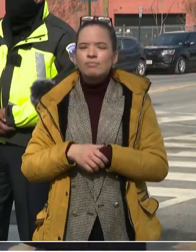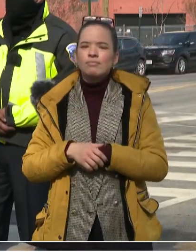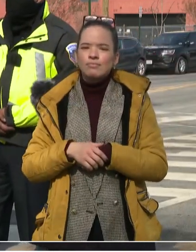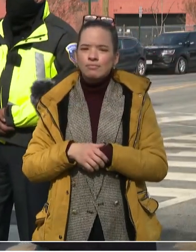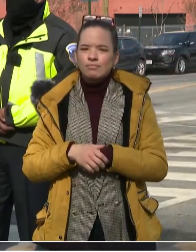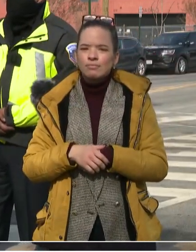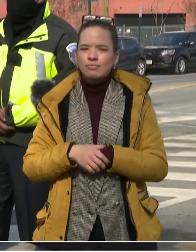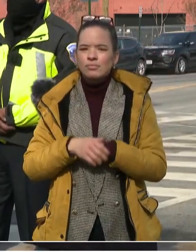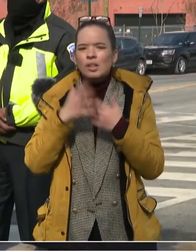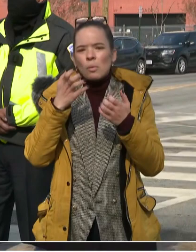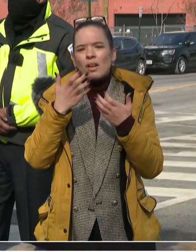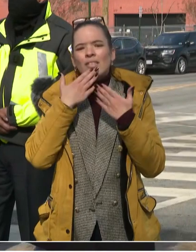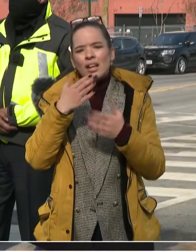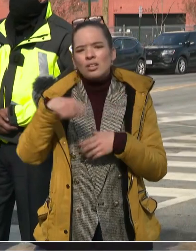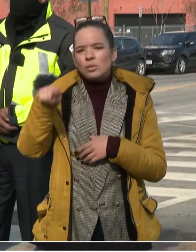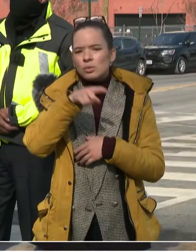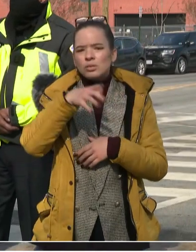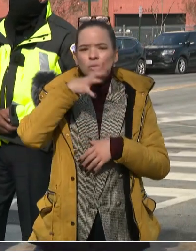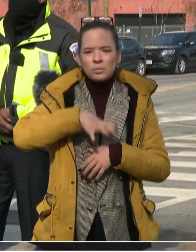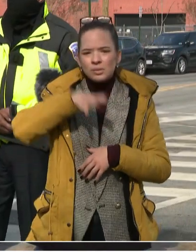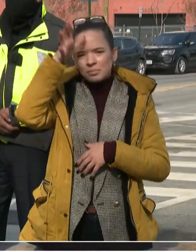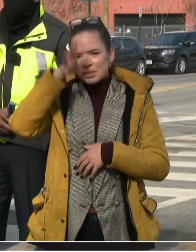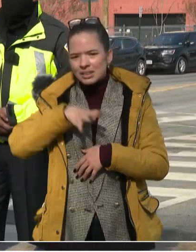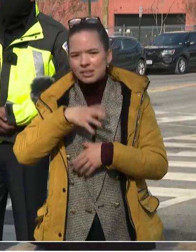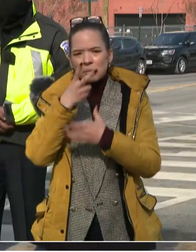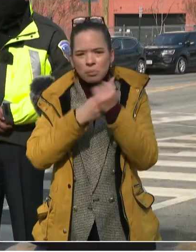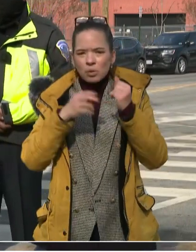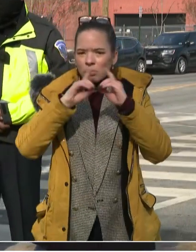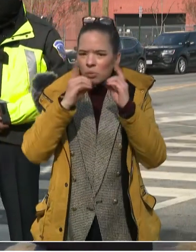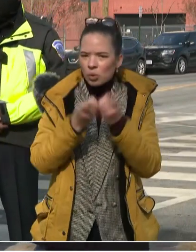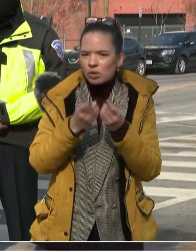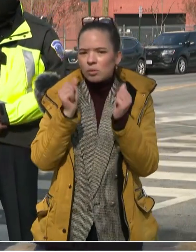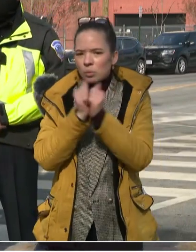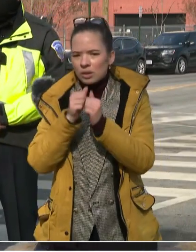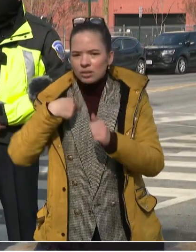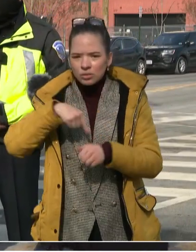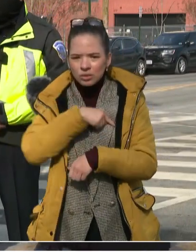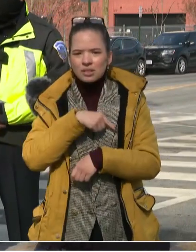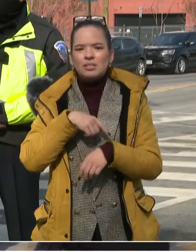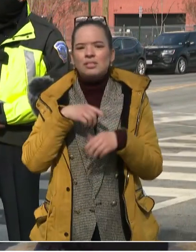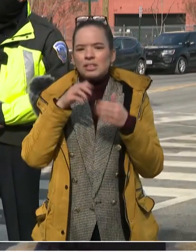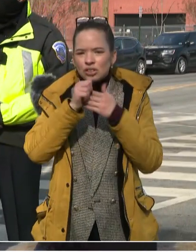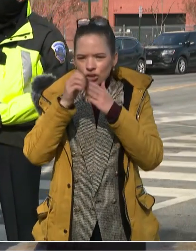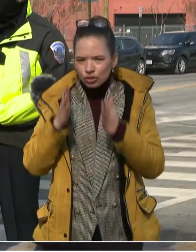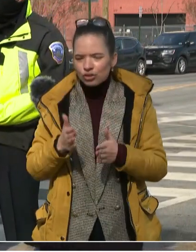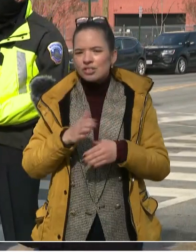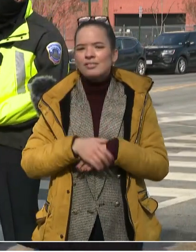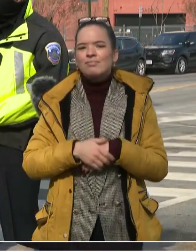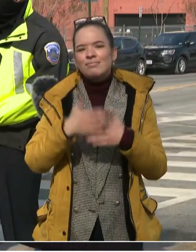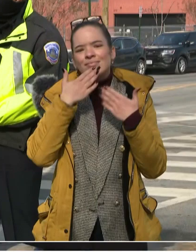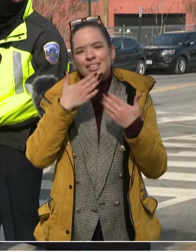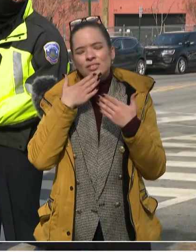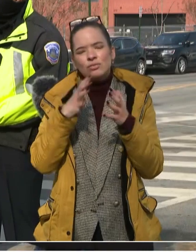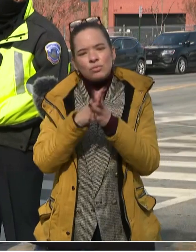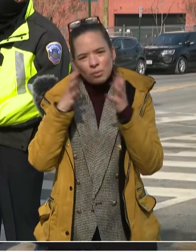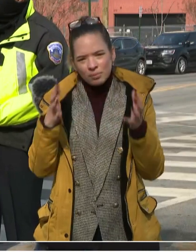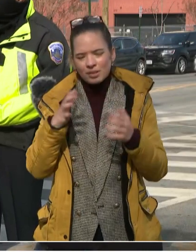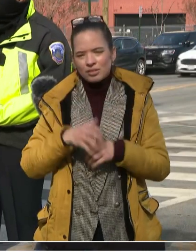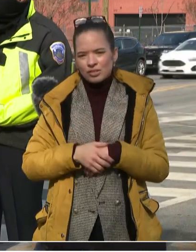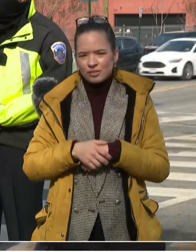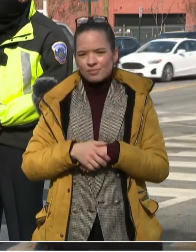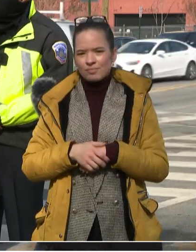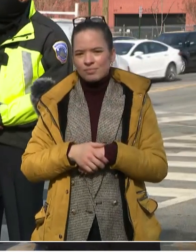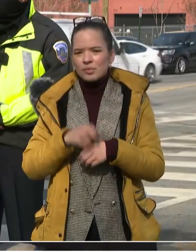all the men and women of both departments who are working under outstanding leaders to make sure that we're